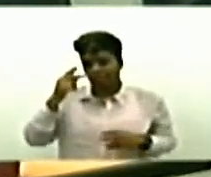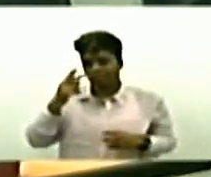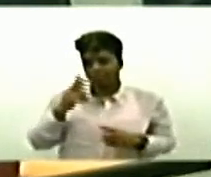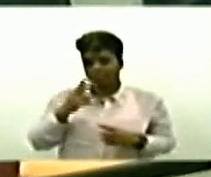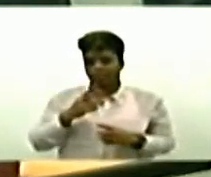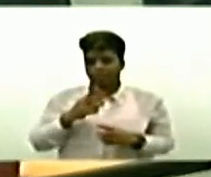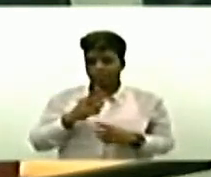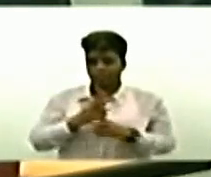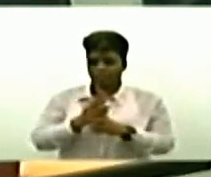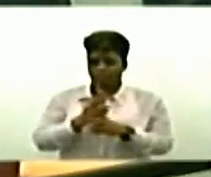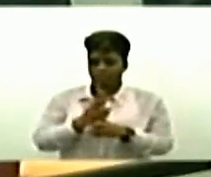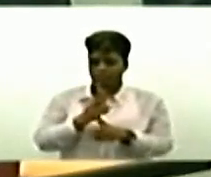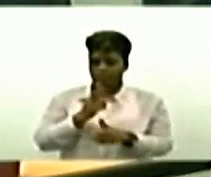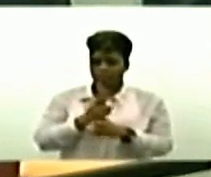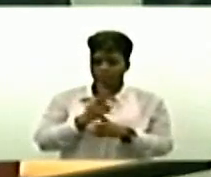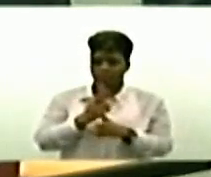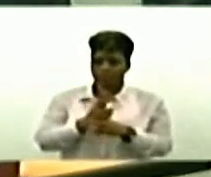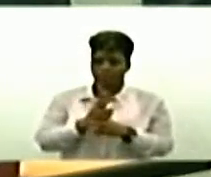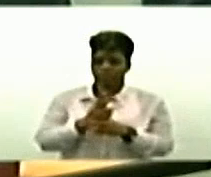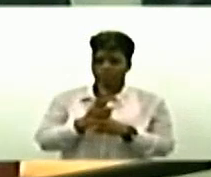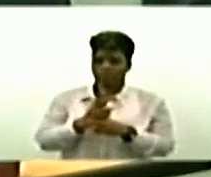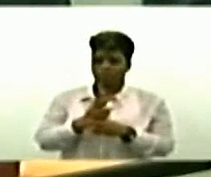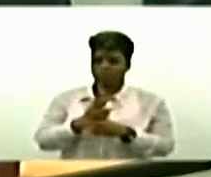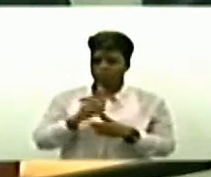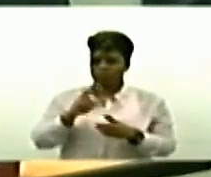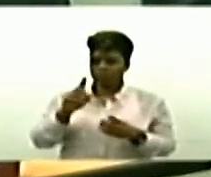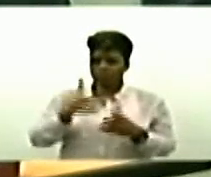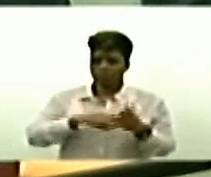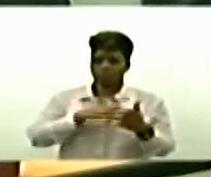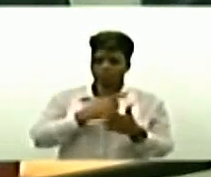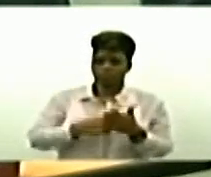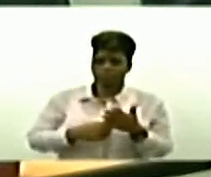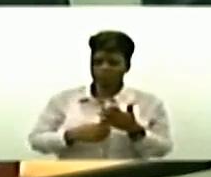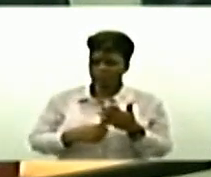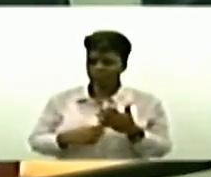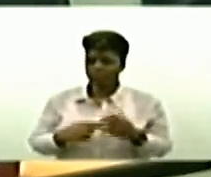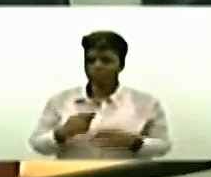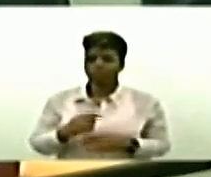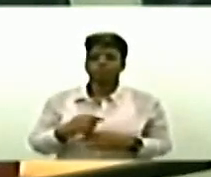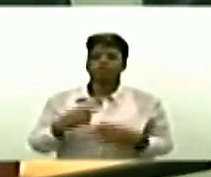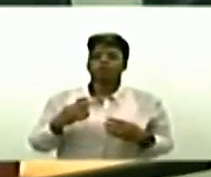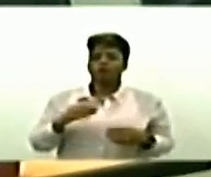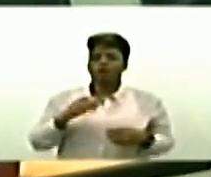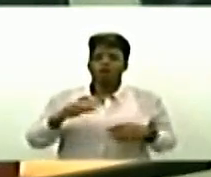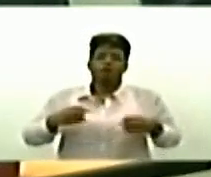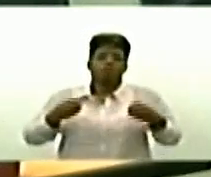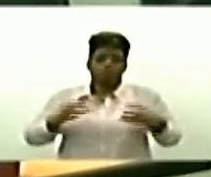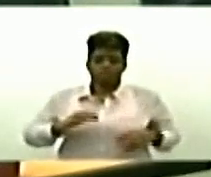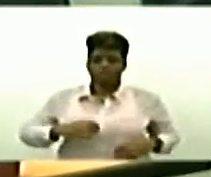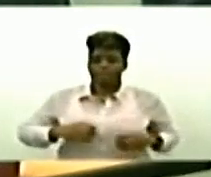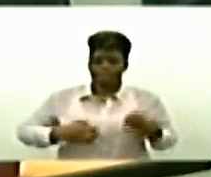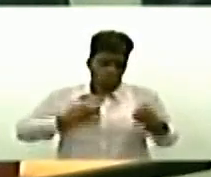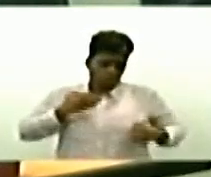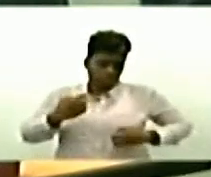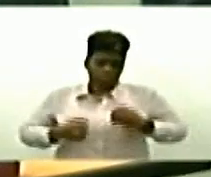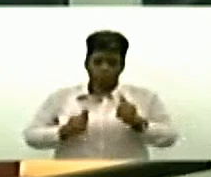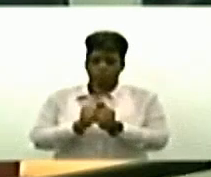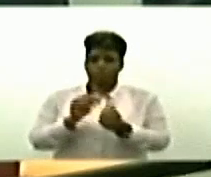vehicle traffic violations, there's a lot of emotion that could be associated with that. So you want